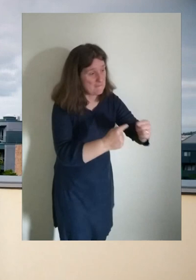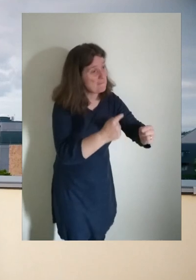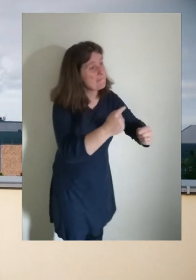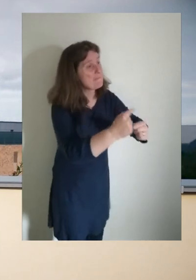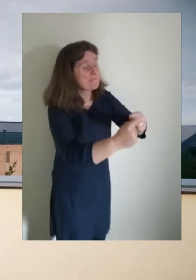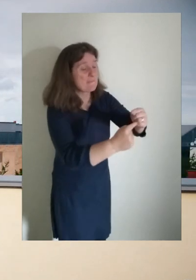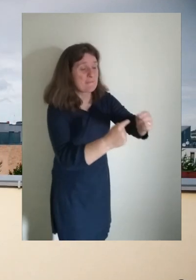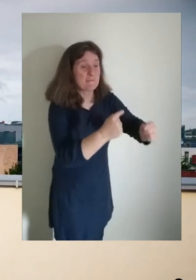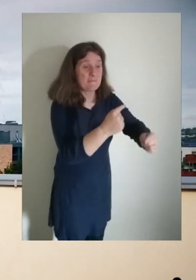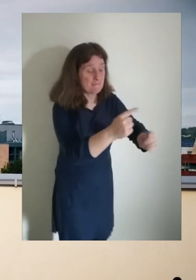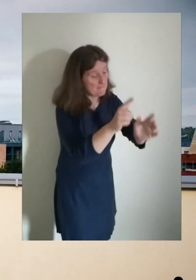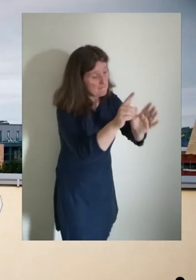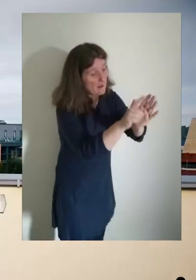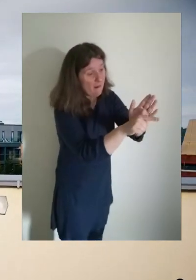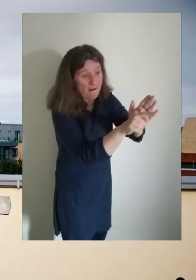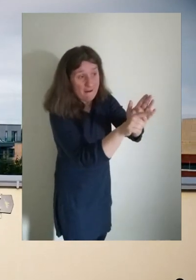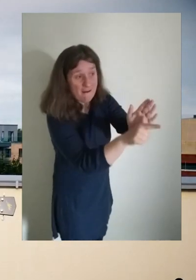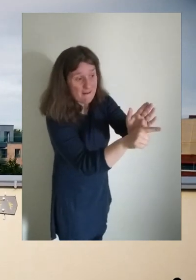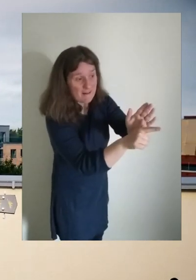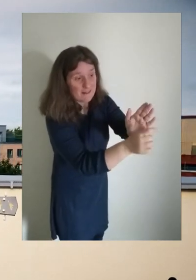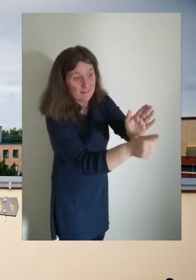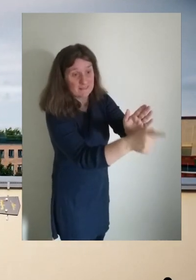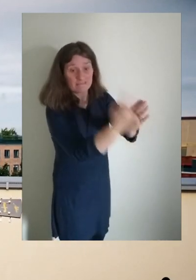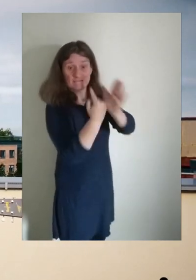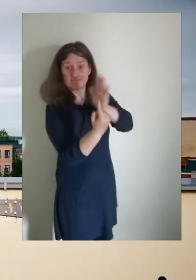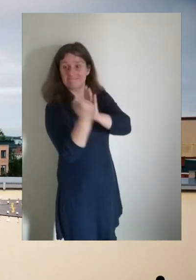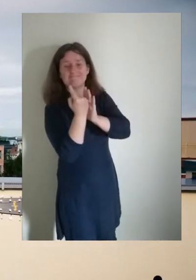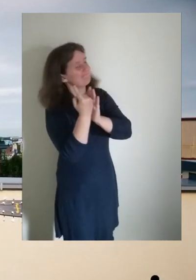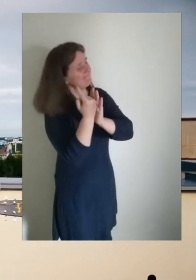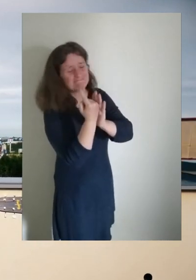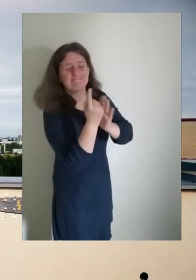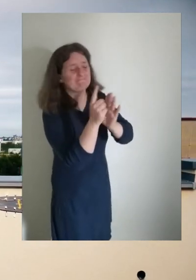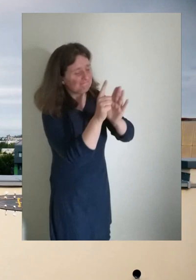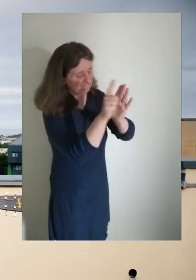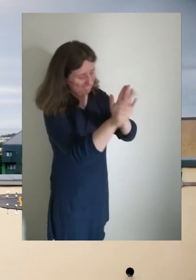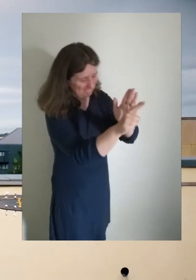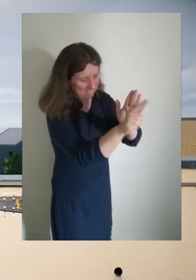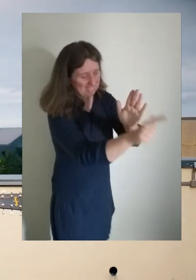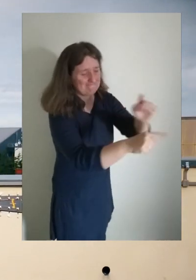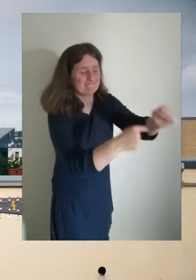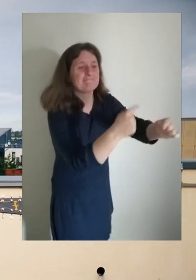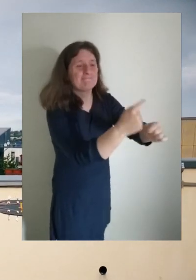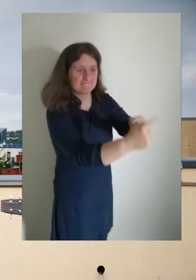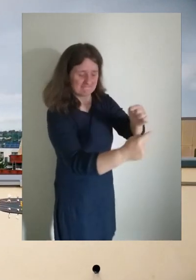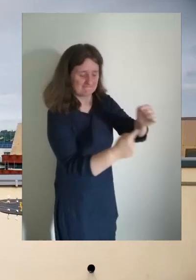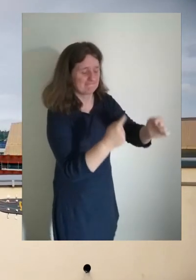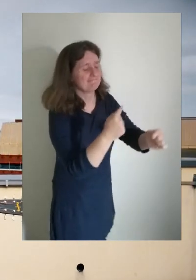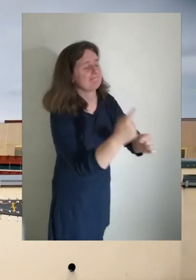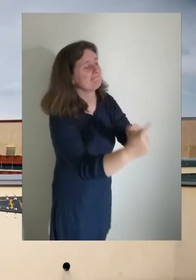The clocks won't be turned back.